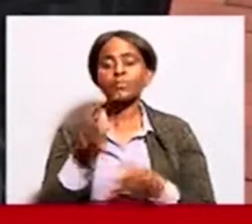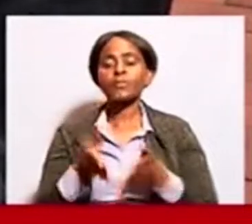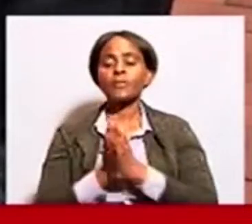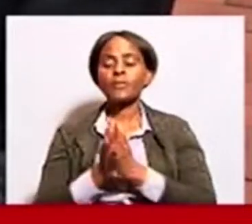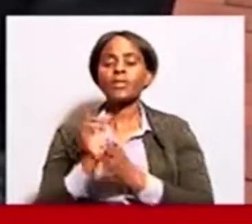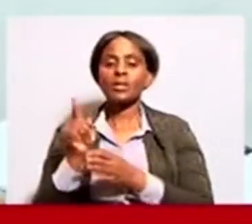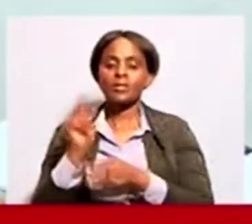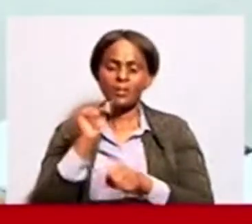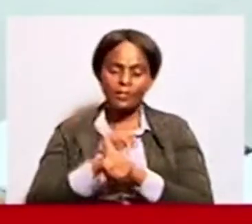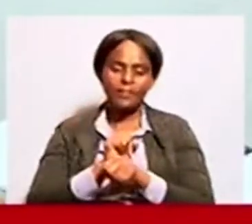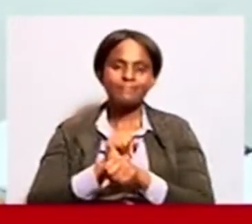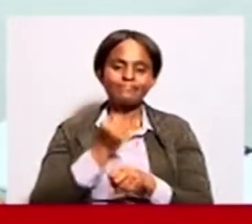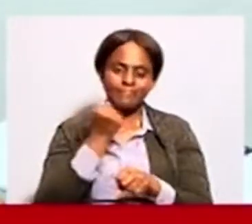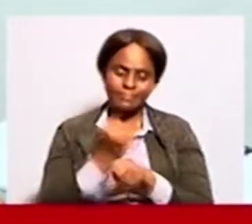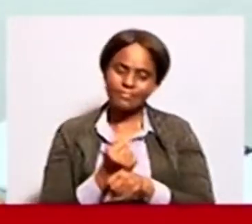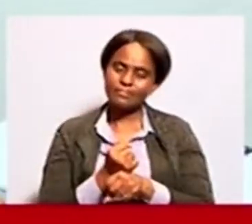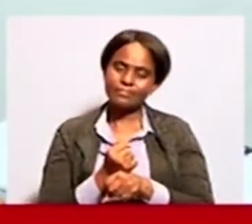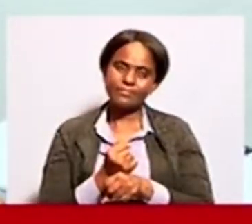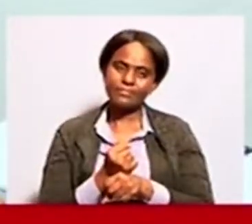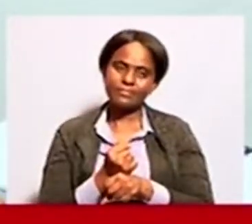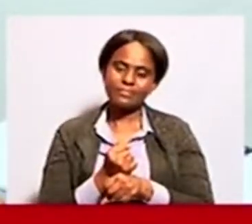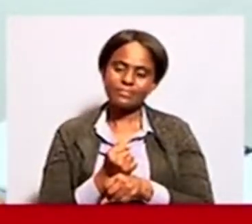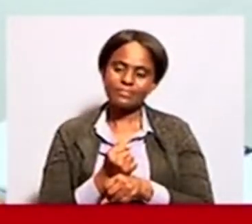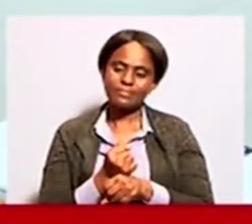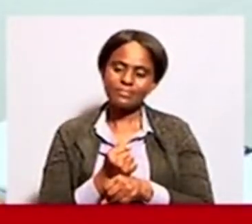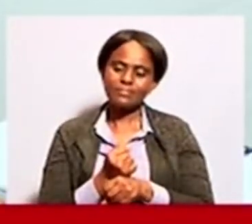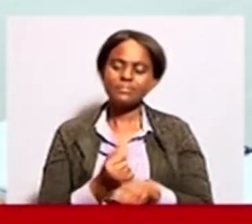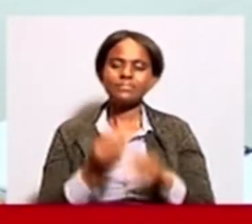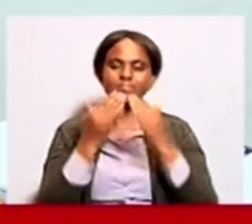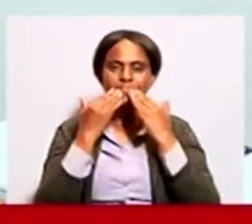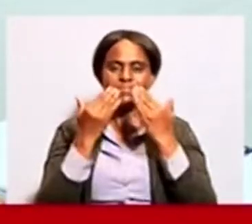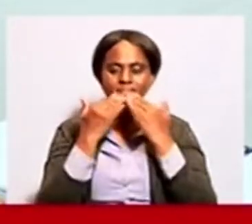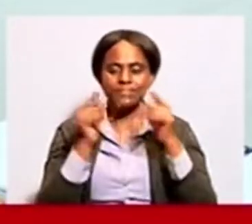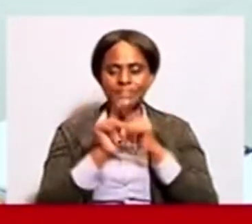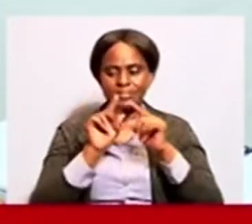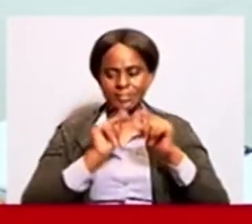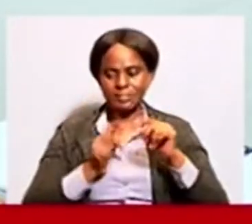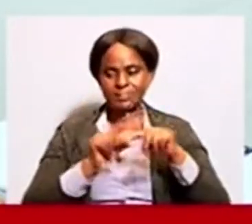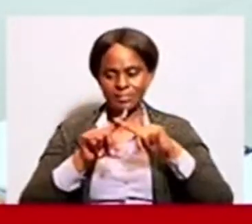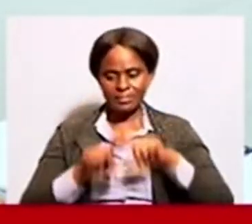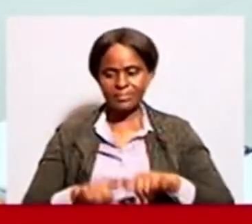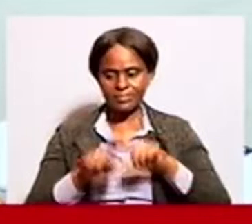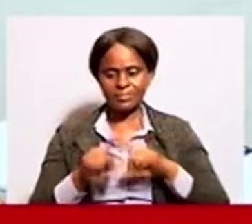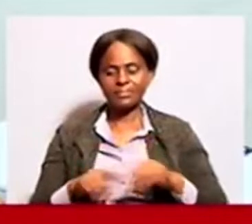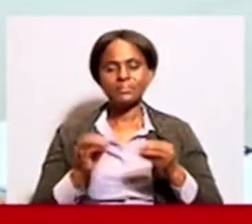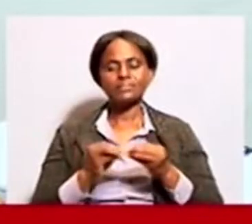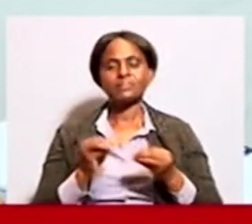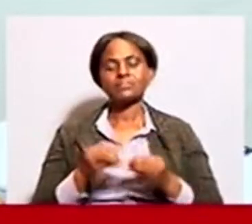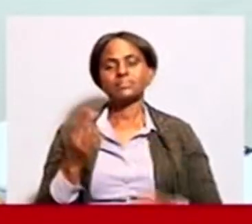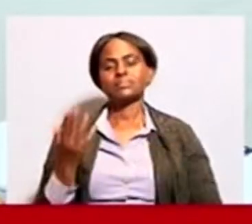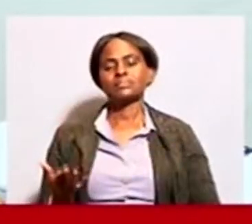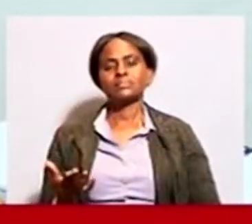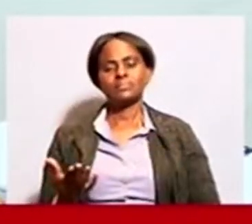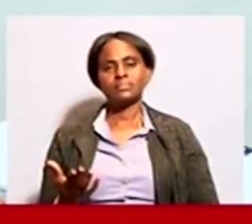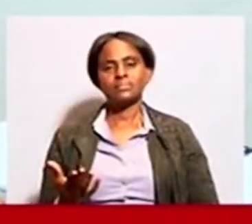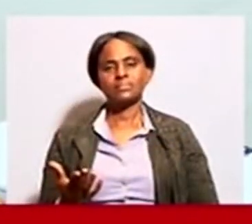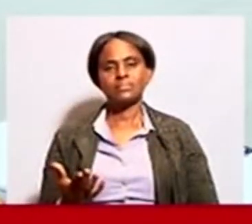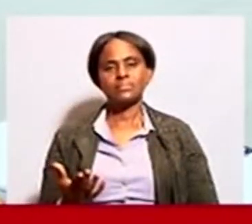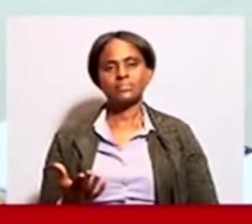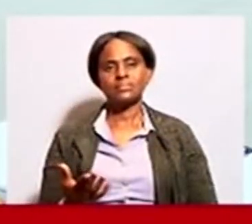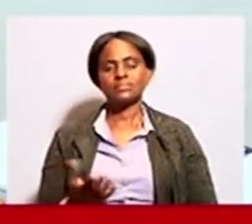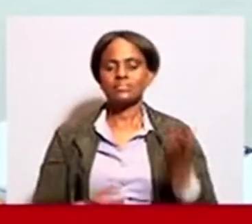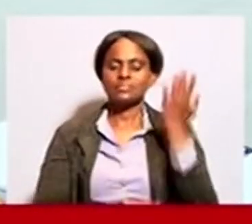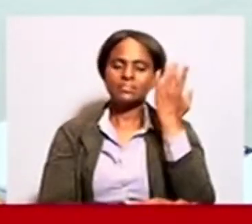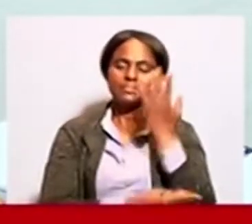you to work very hard. We appreciate and we depend on you as drivers of